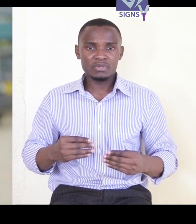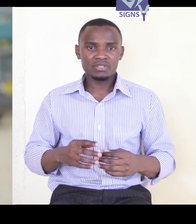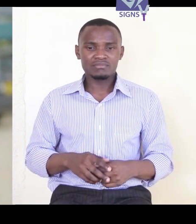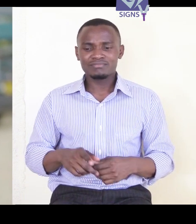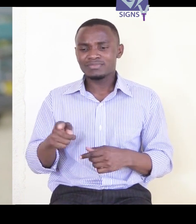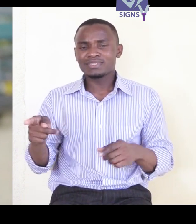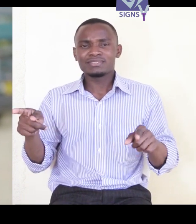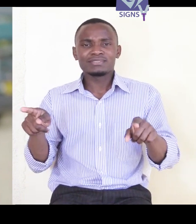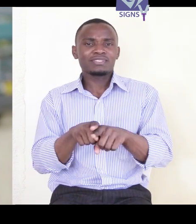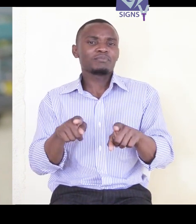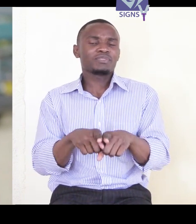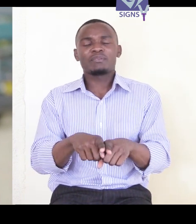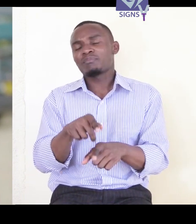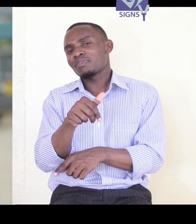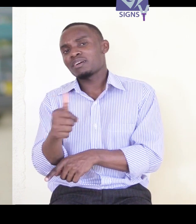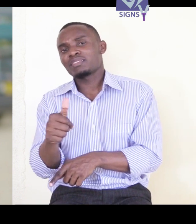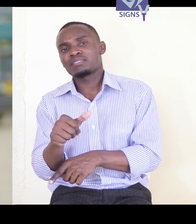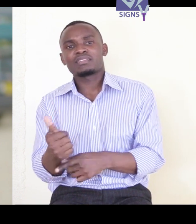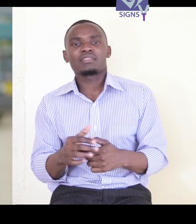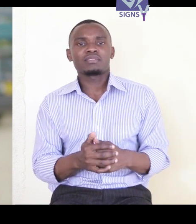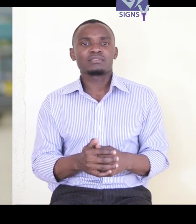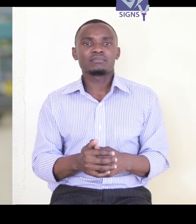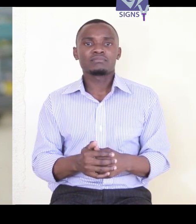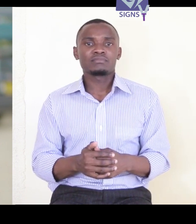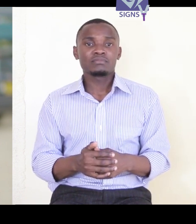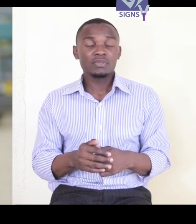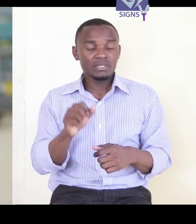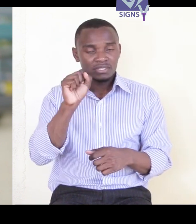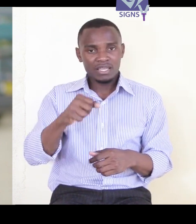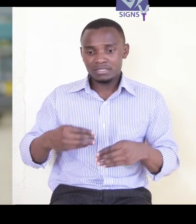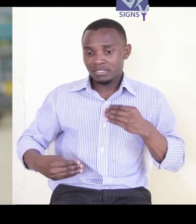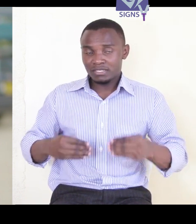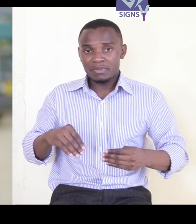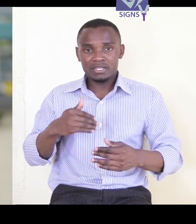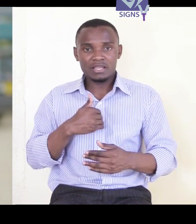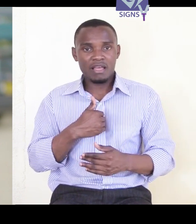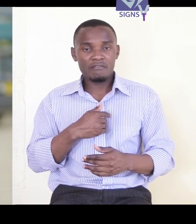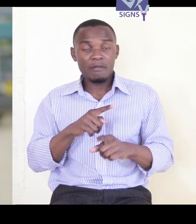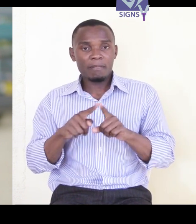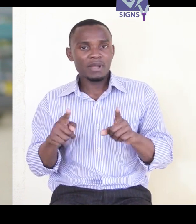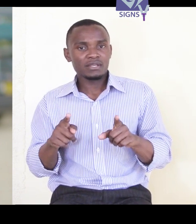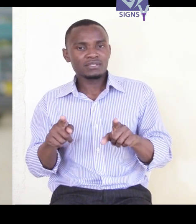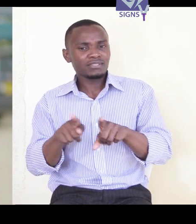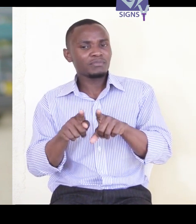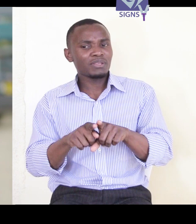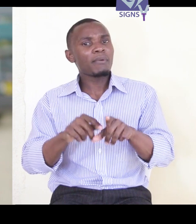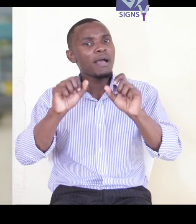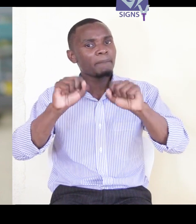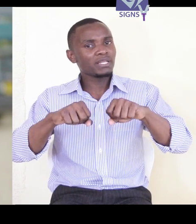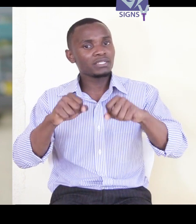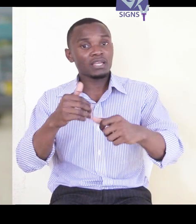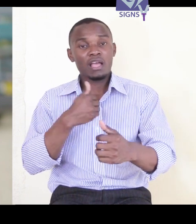guardians is that these are children like any other. Despite their disability, they also have their